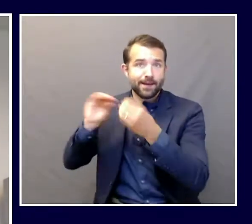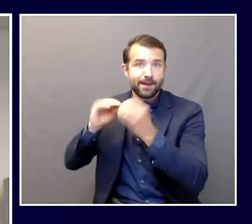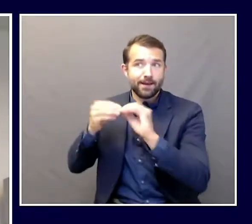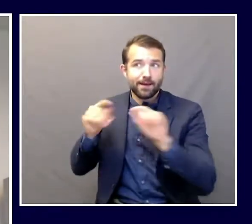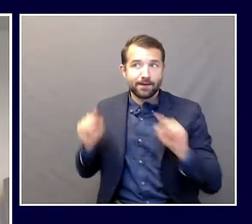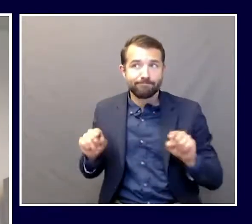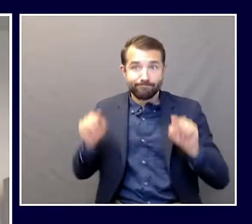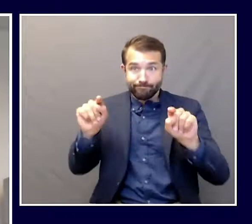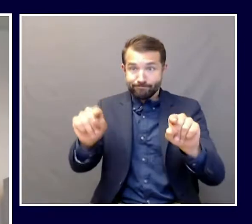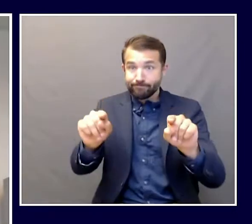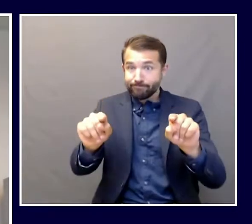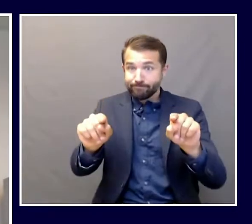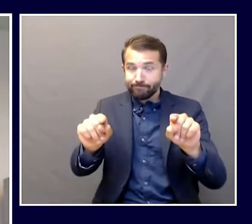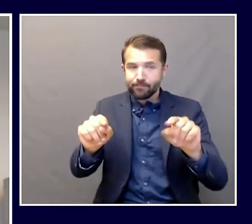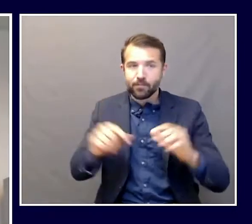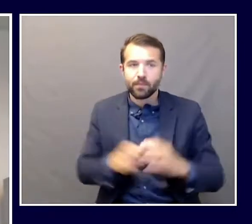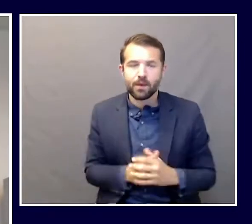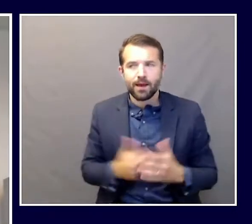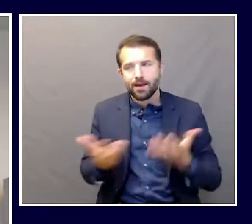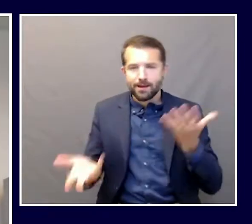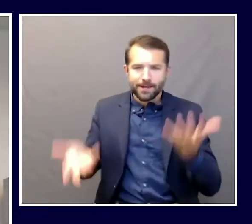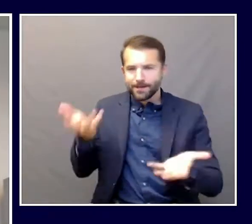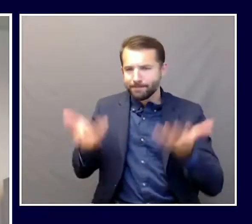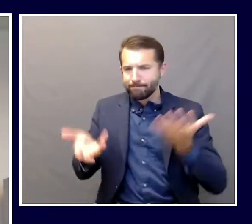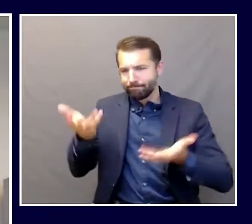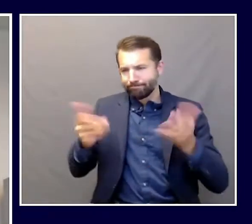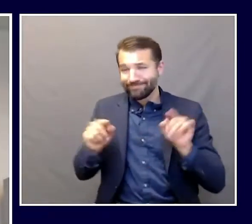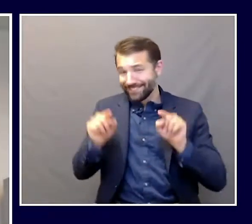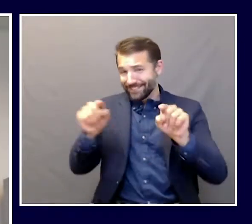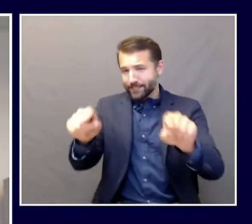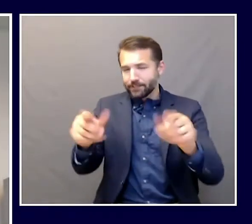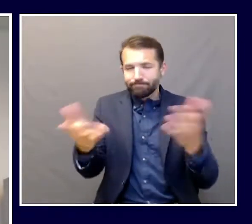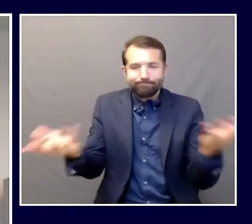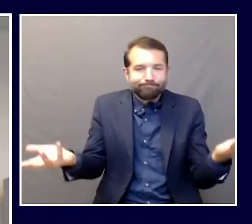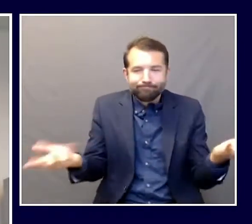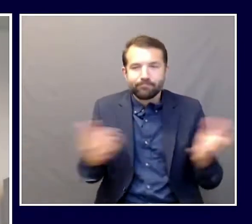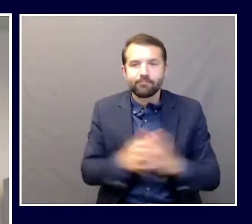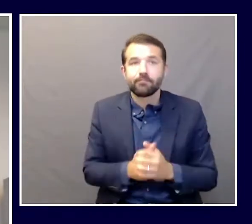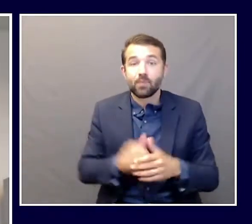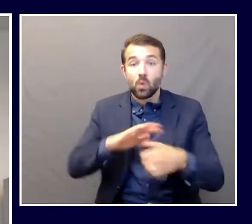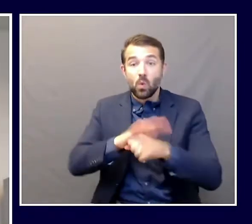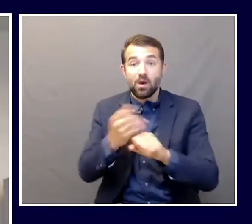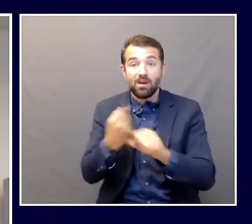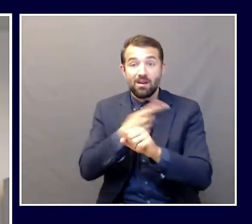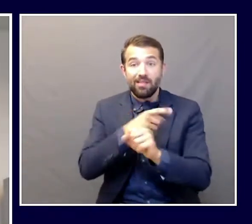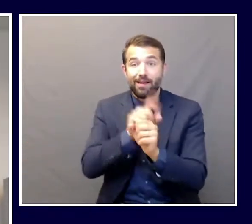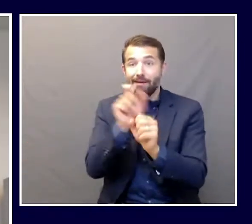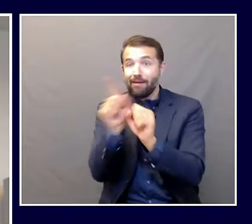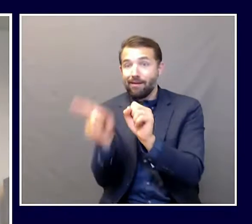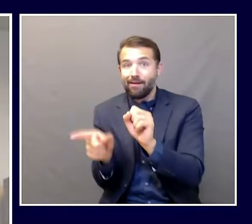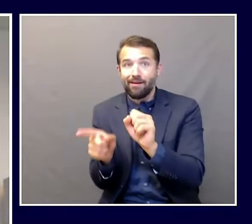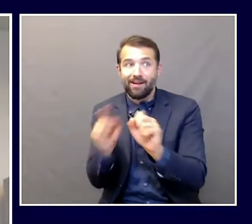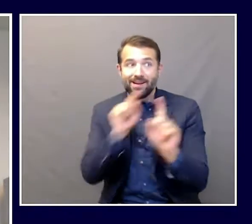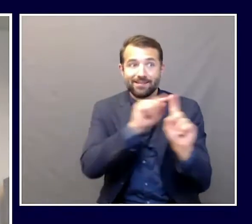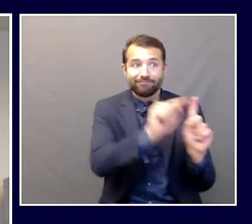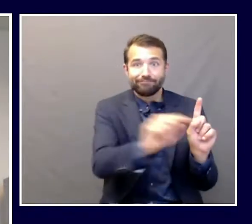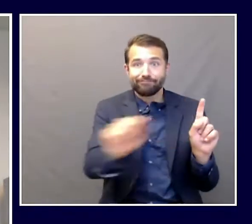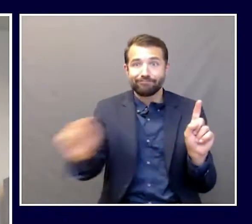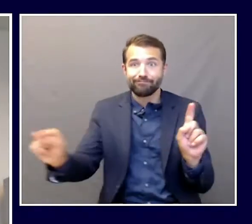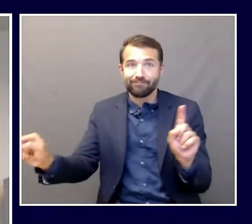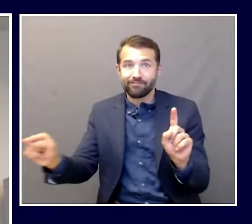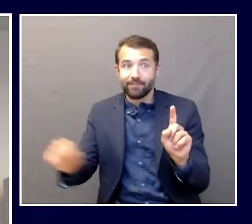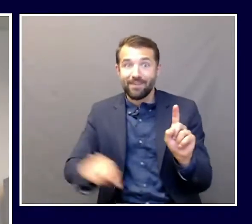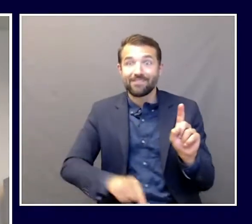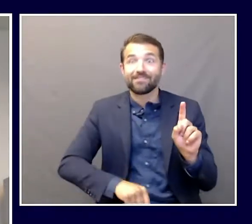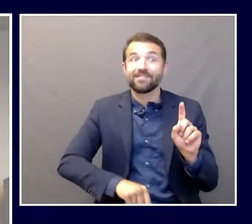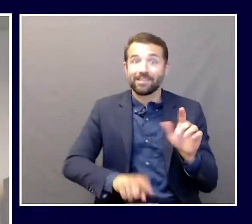in general, the circulation of variants, which we have detected in Maine, cause higher hospitalizations. And